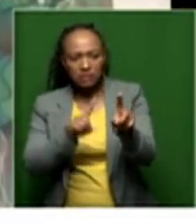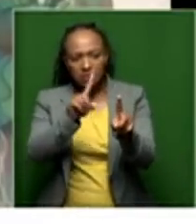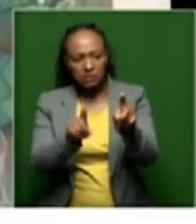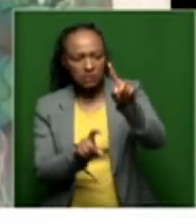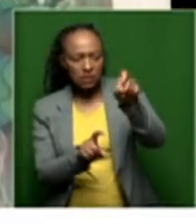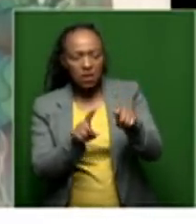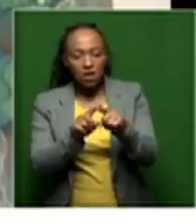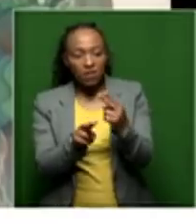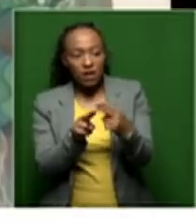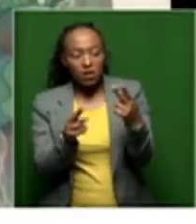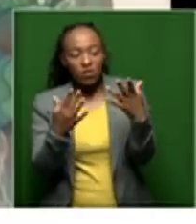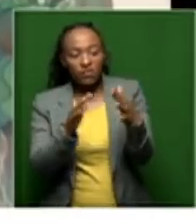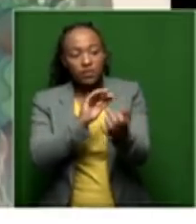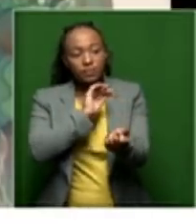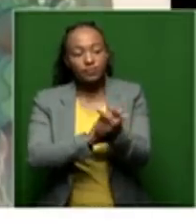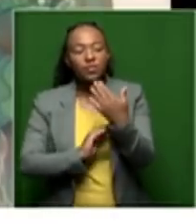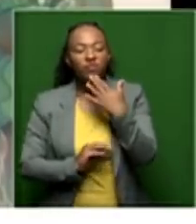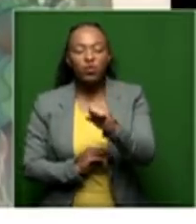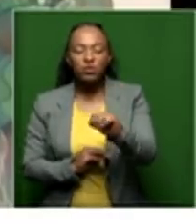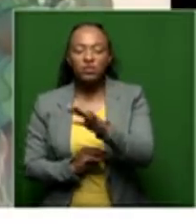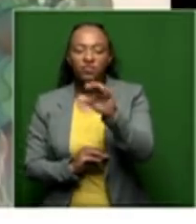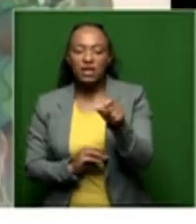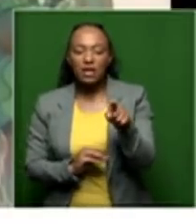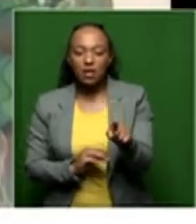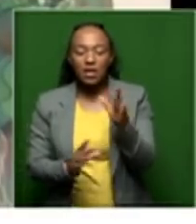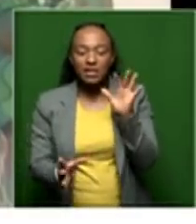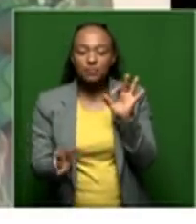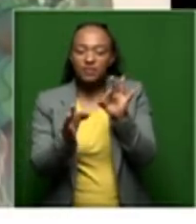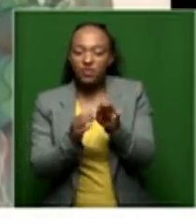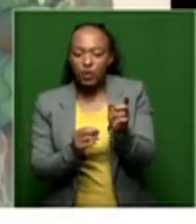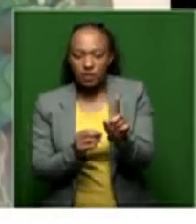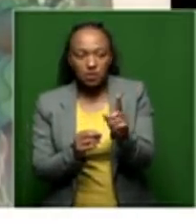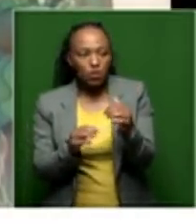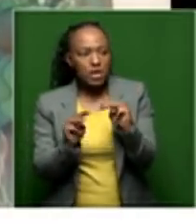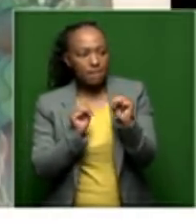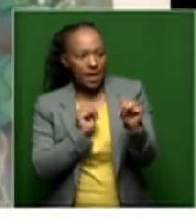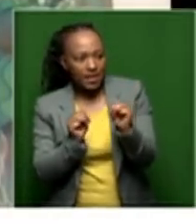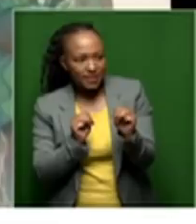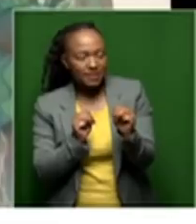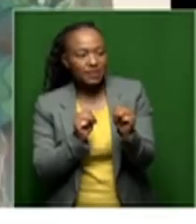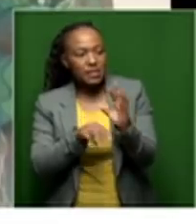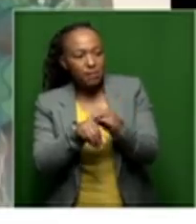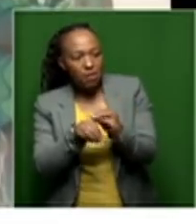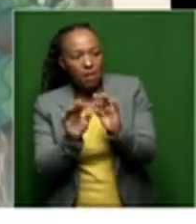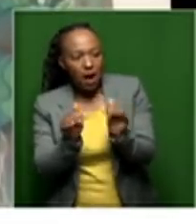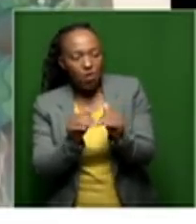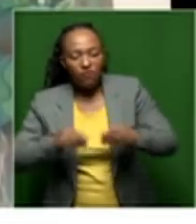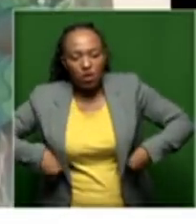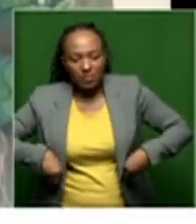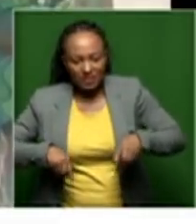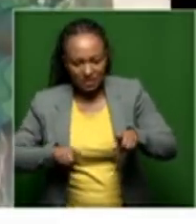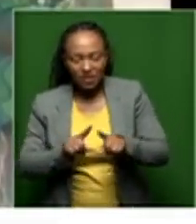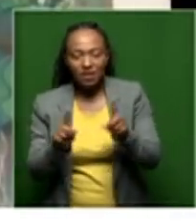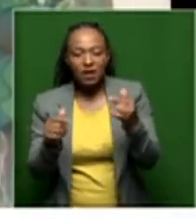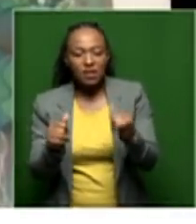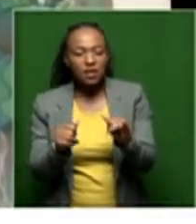analysis, there are serious lessons here for South Africa generally and specifically about how we manage this crisis. And this will speak to